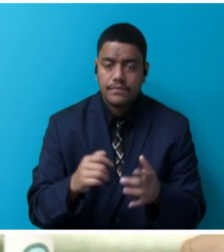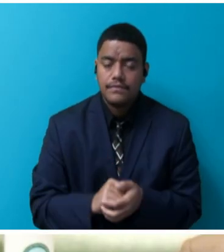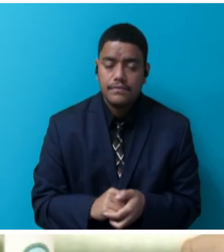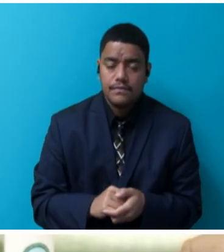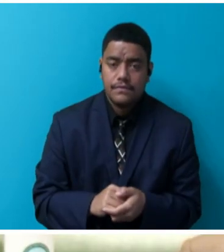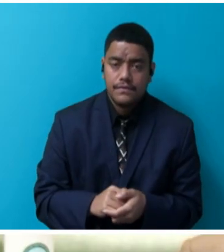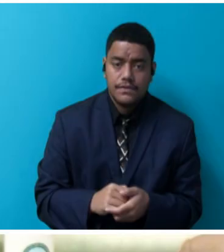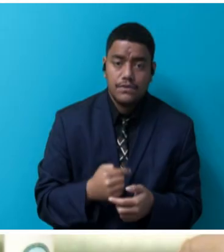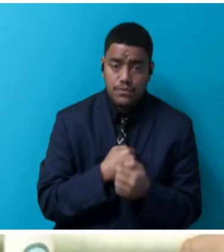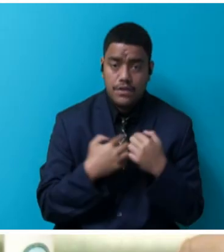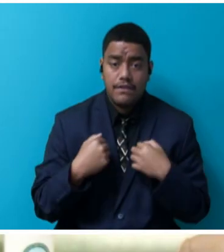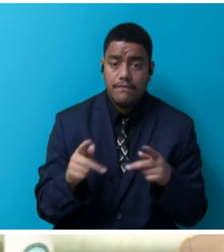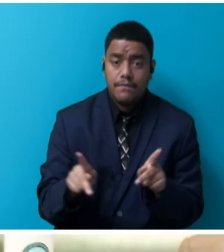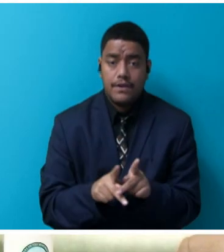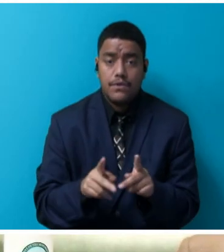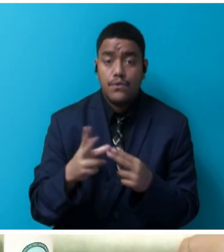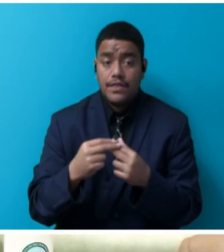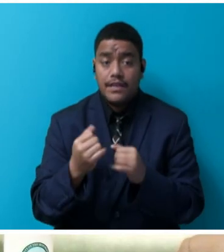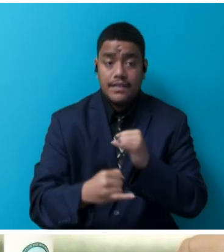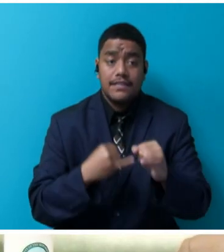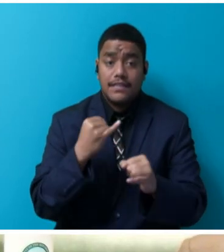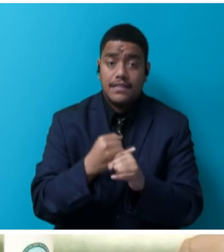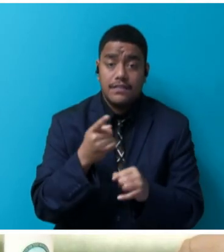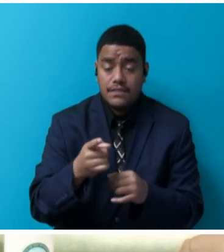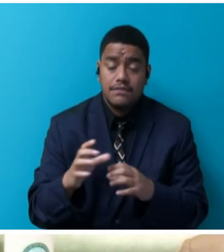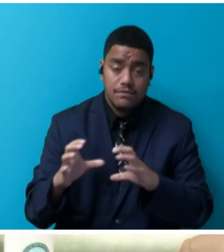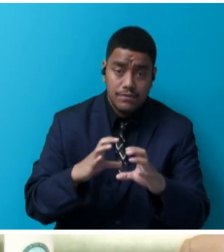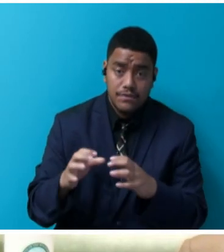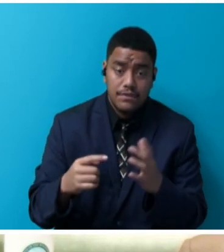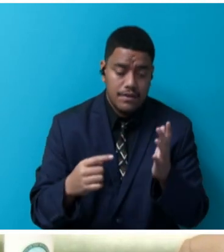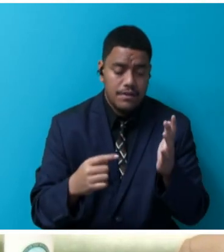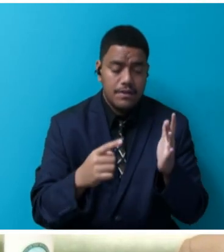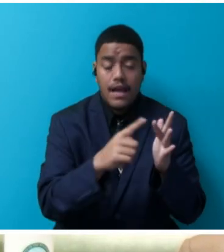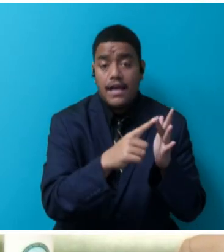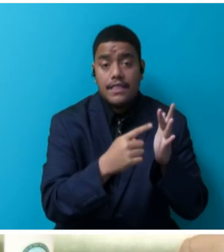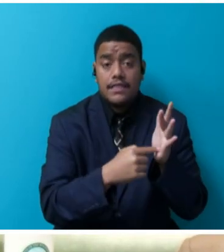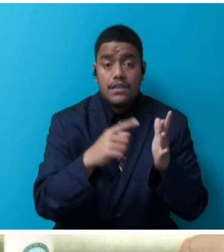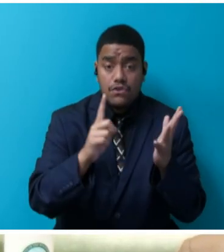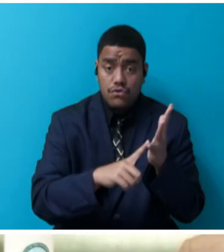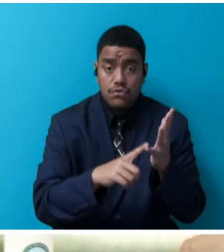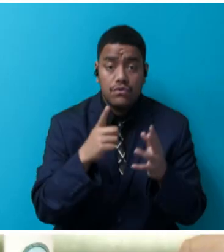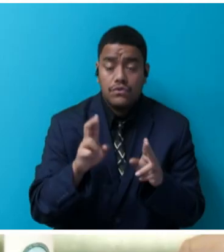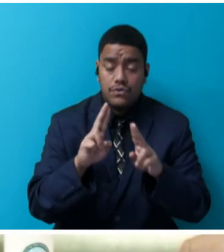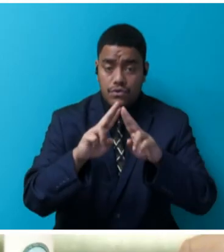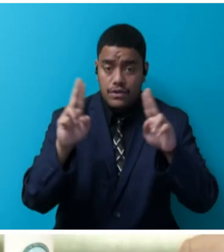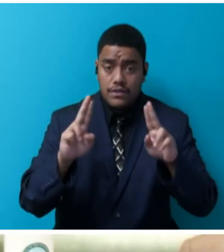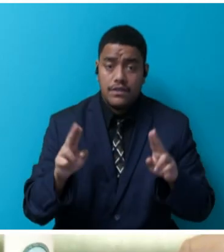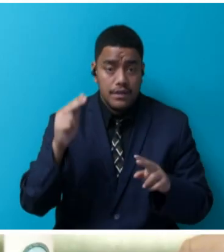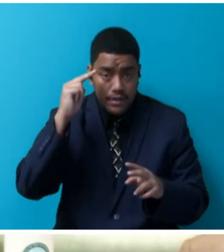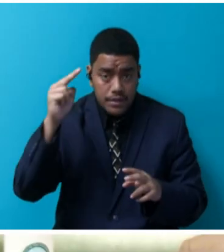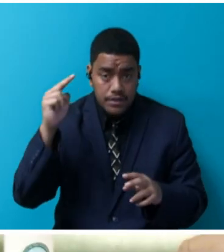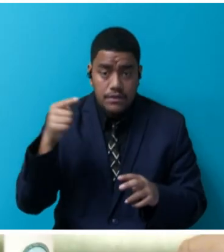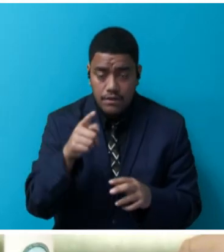we have partnered with the International Telecommunications Union, or ITU, which is the United Nations Specialized Agency